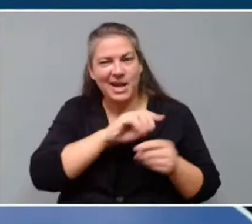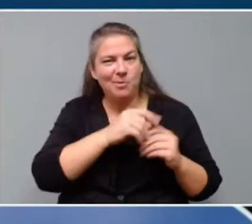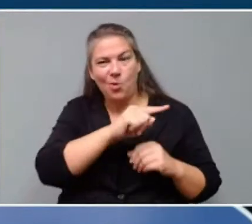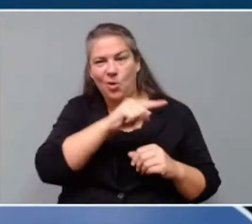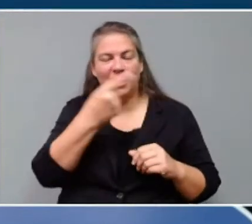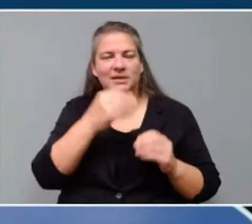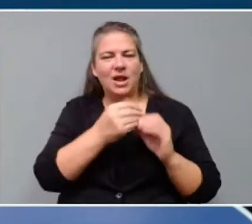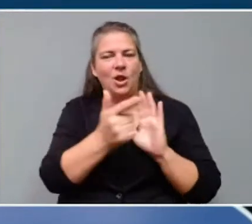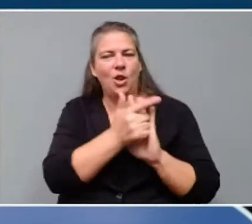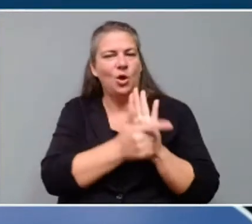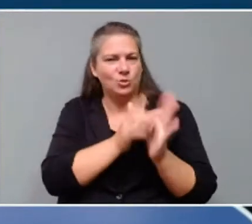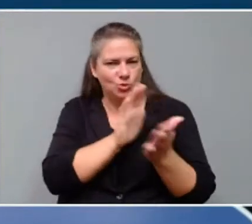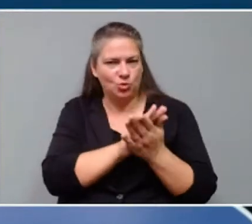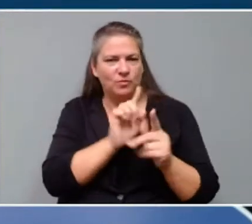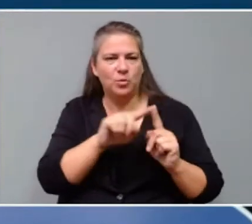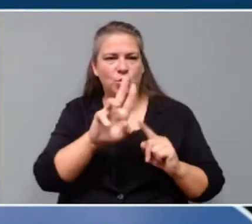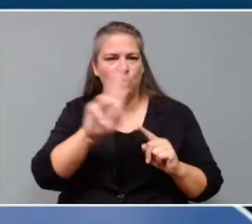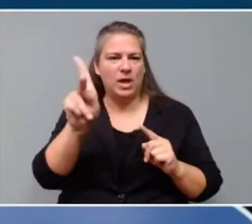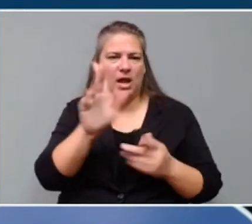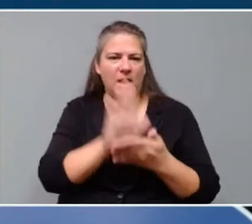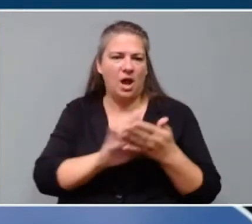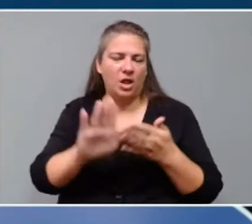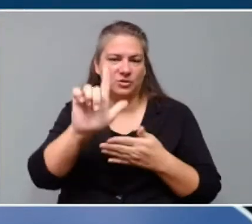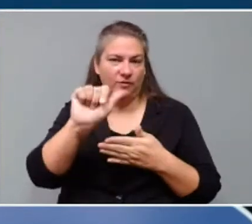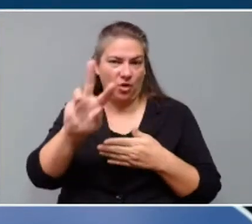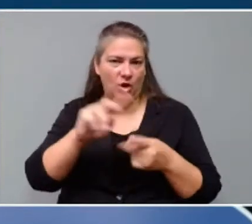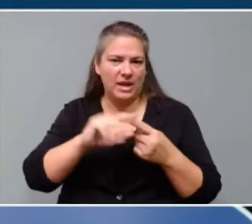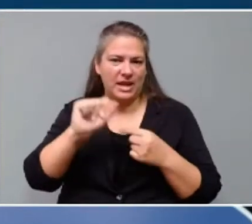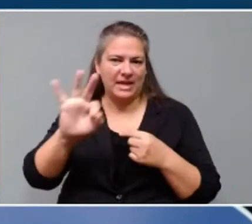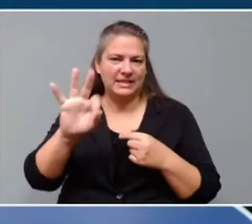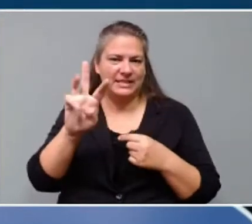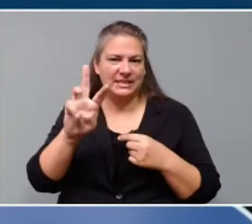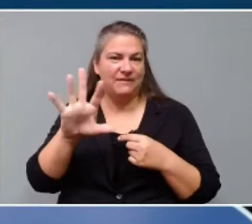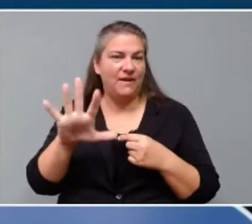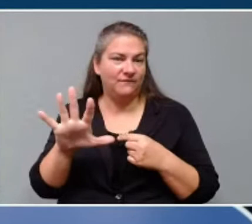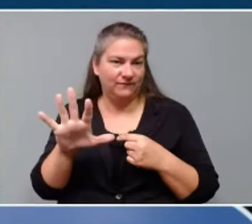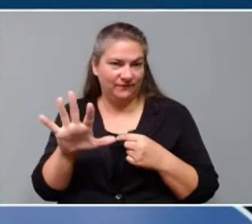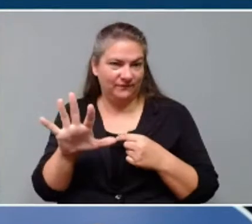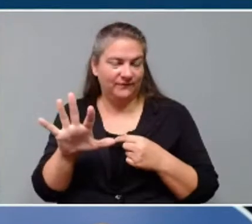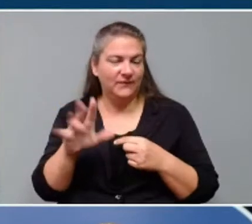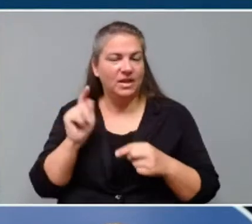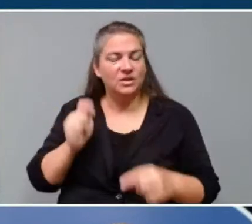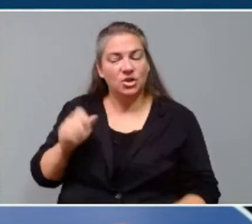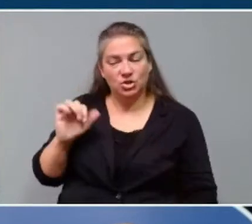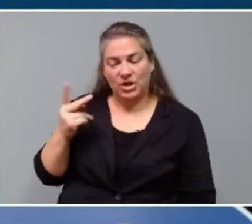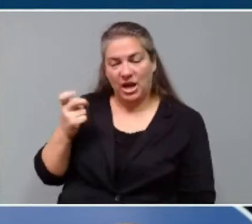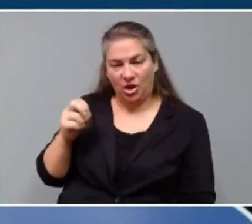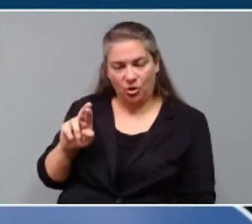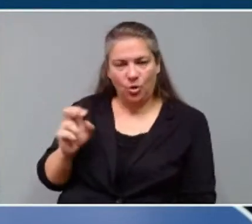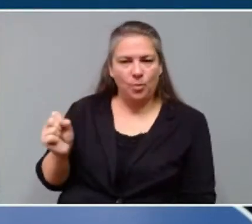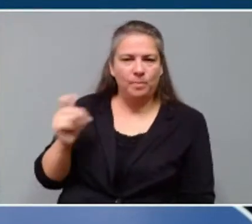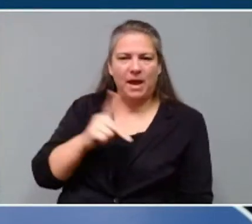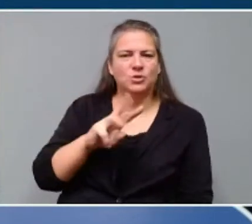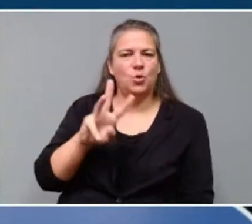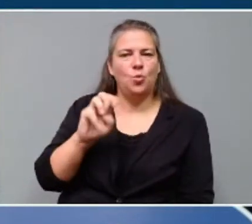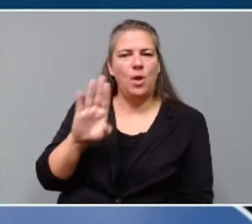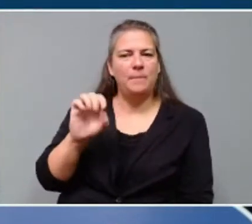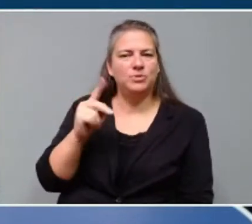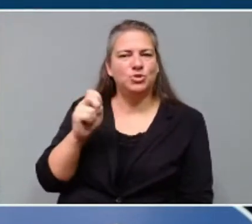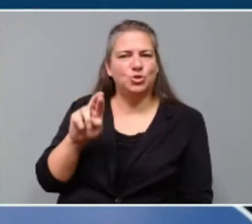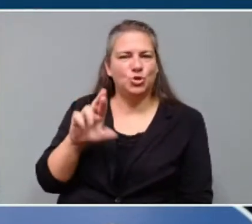from the UK College of Law in 1965. Judge Chandler returned to Webster County. My goodness, he